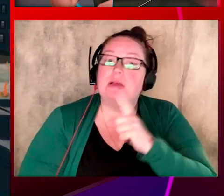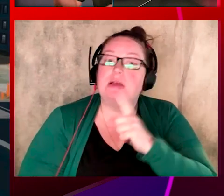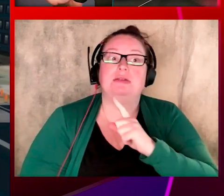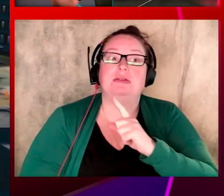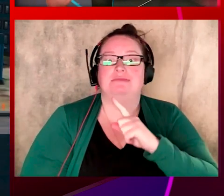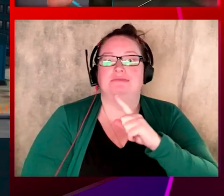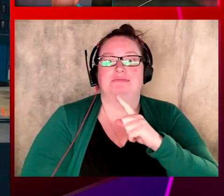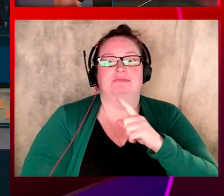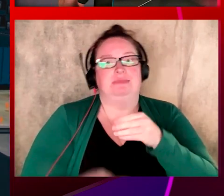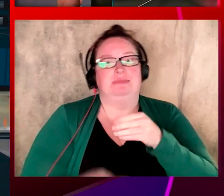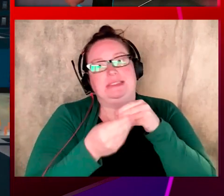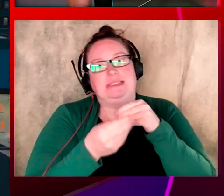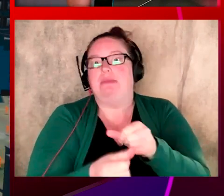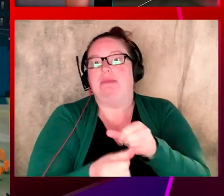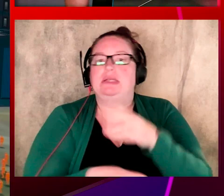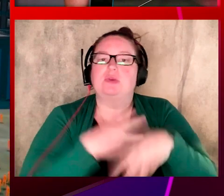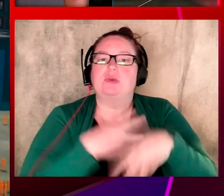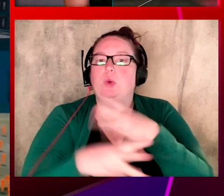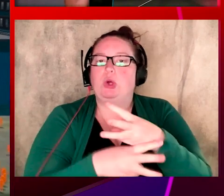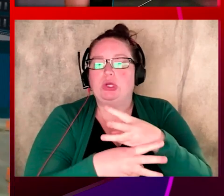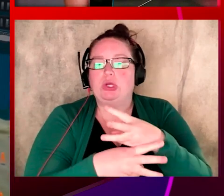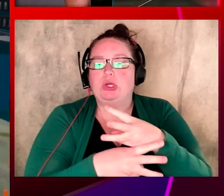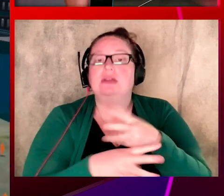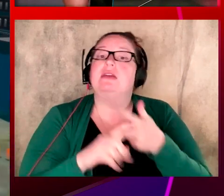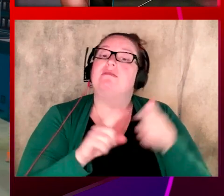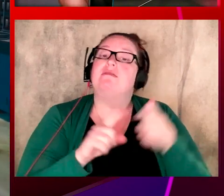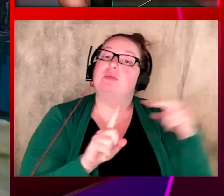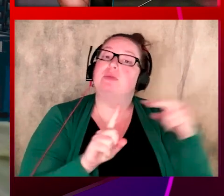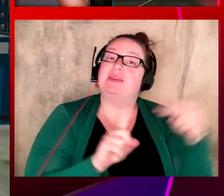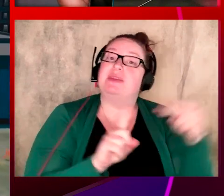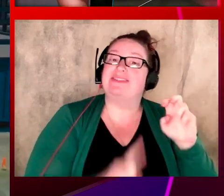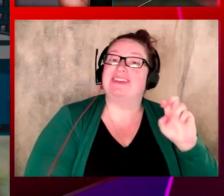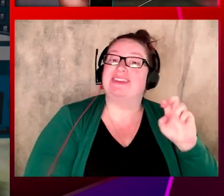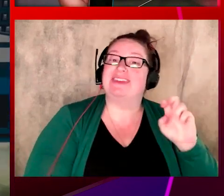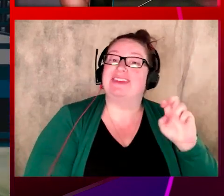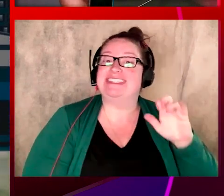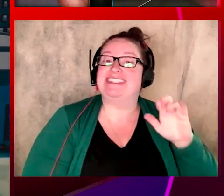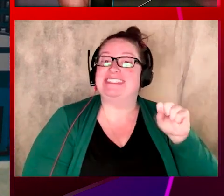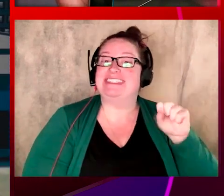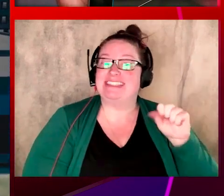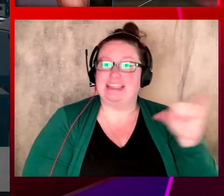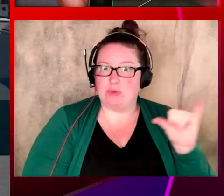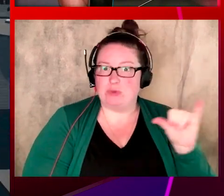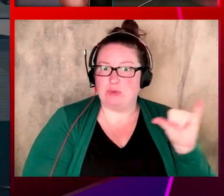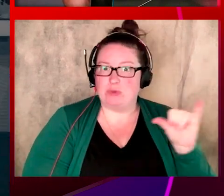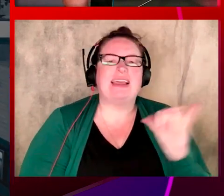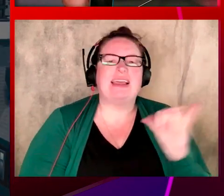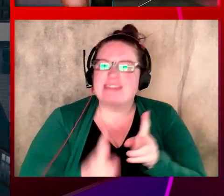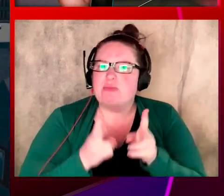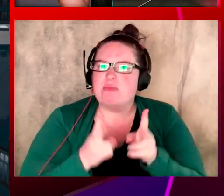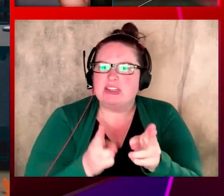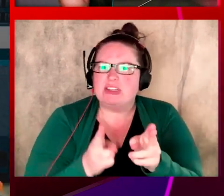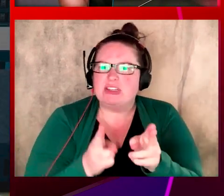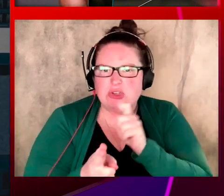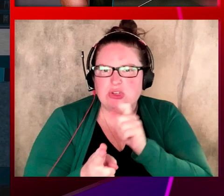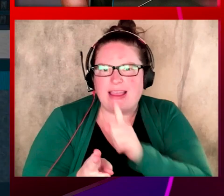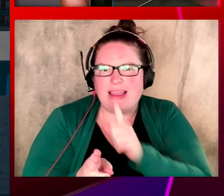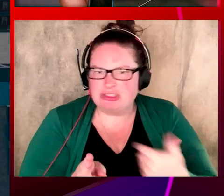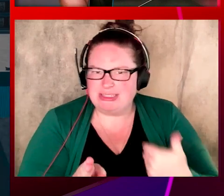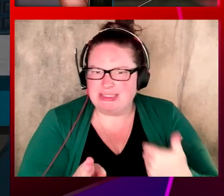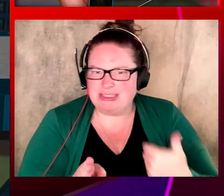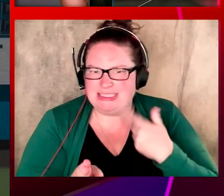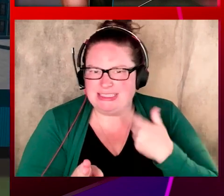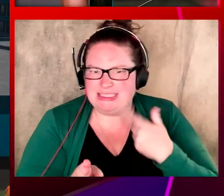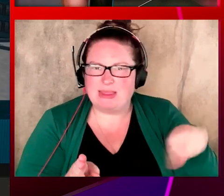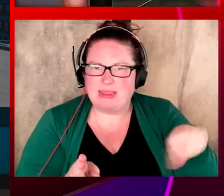right? It's as if and from the perspective of the entities as well, it's as if the partitions don't actually exist to them. They just move across